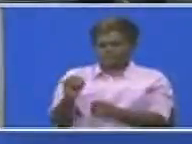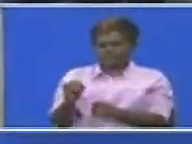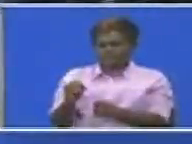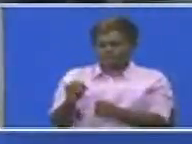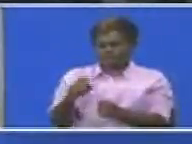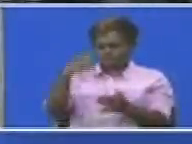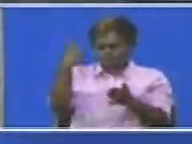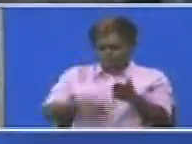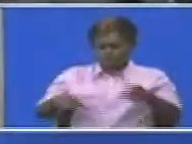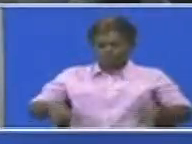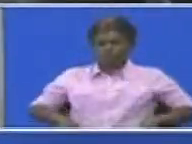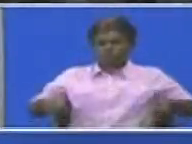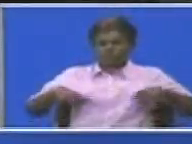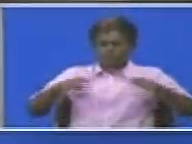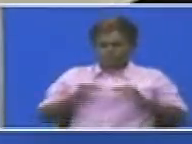of living.